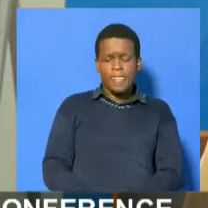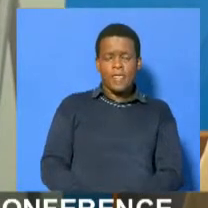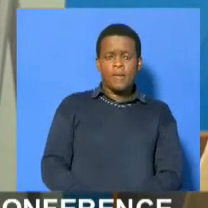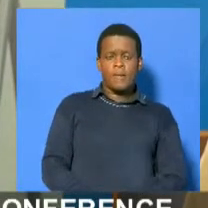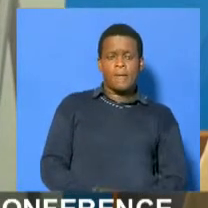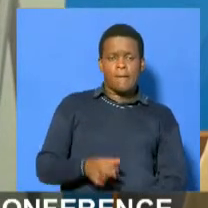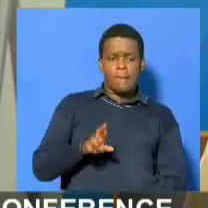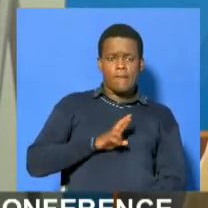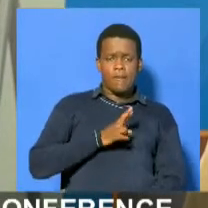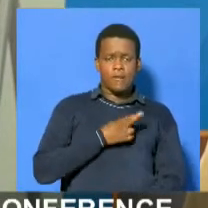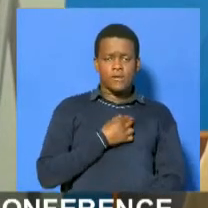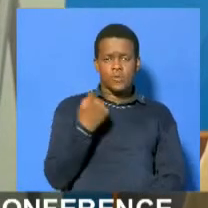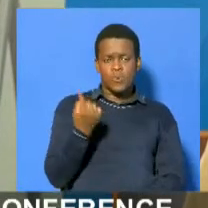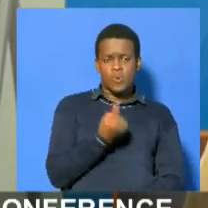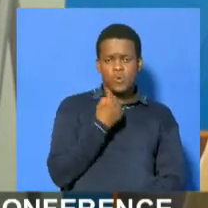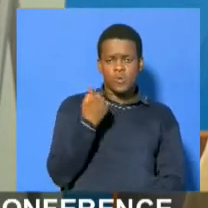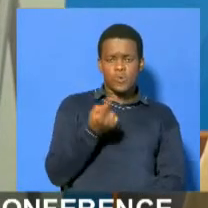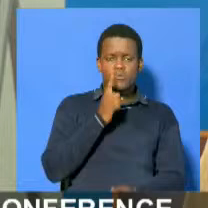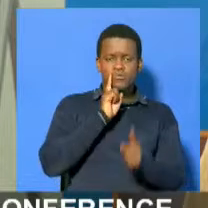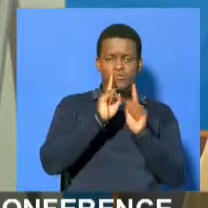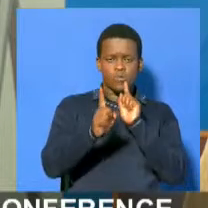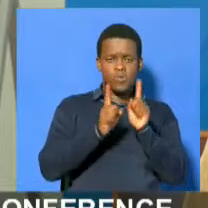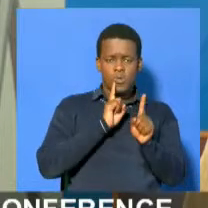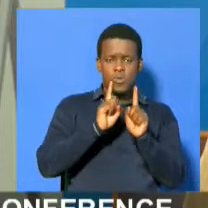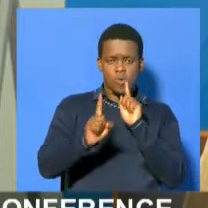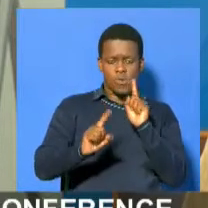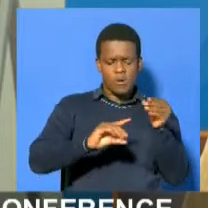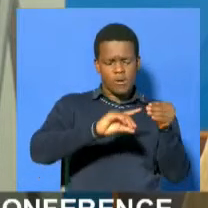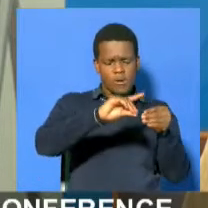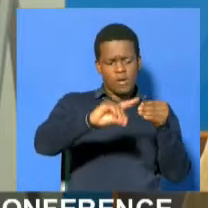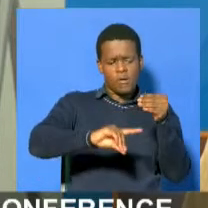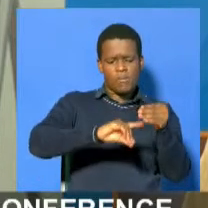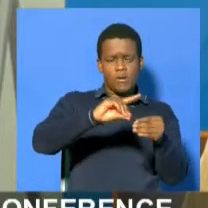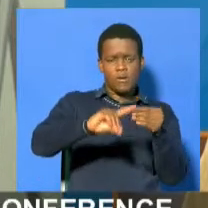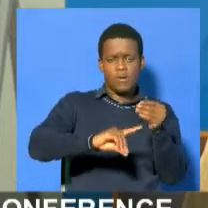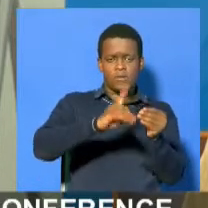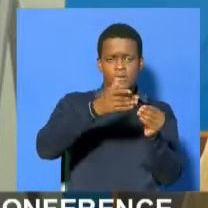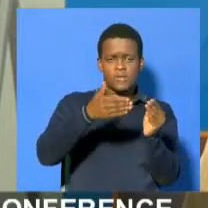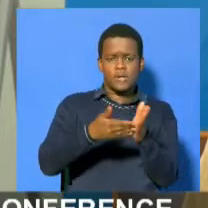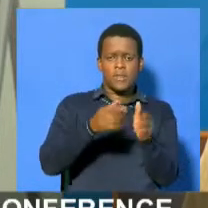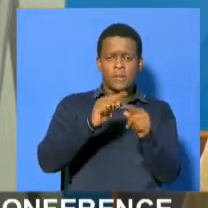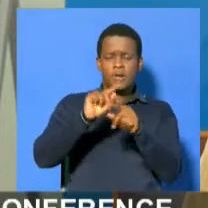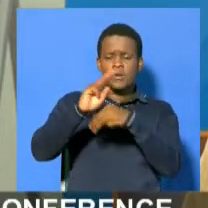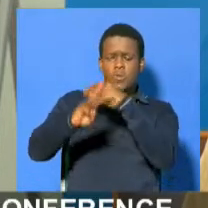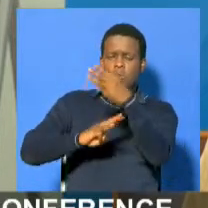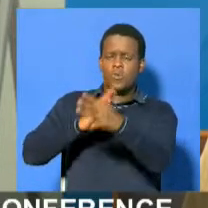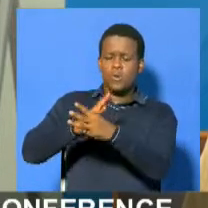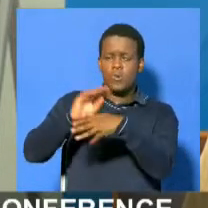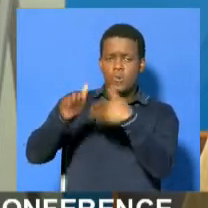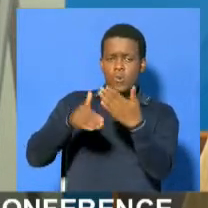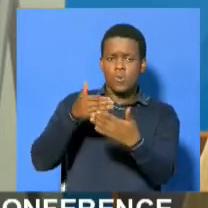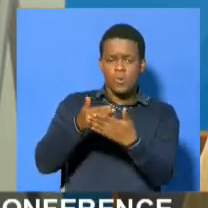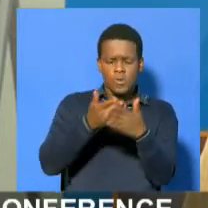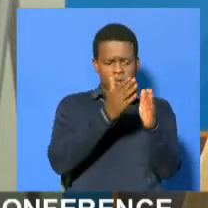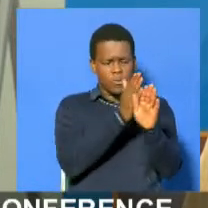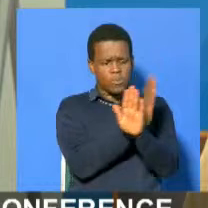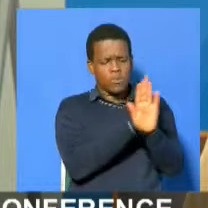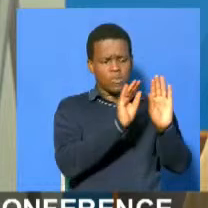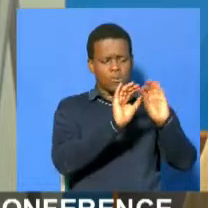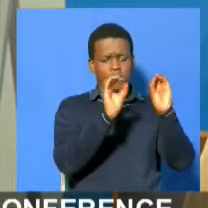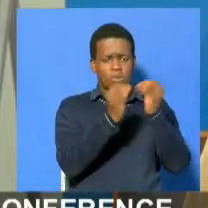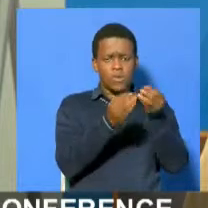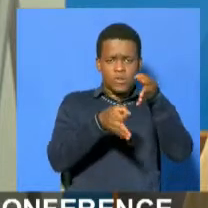the informal sector, because across the world you'll find that the informal sector, if